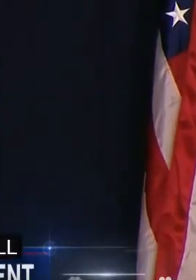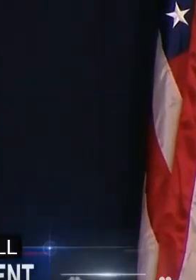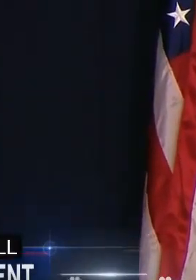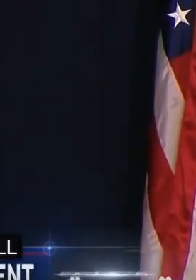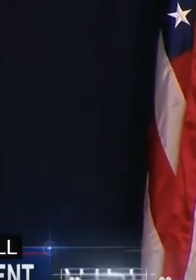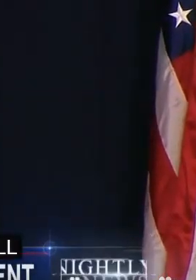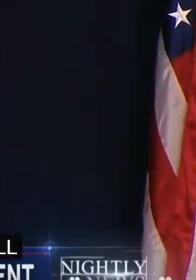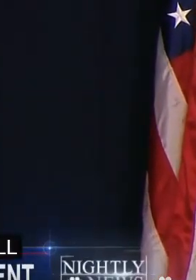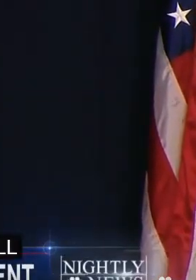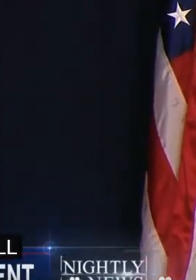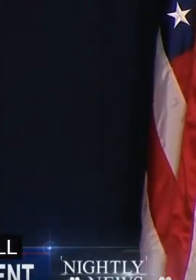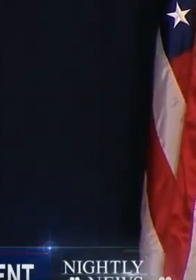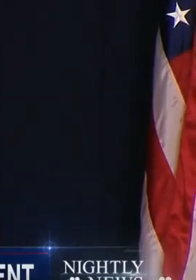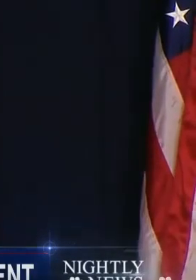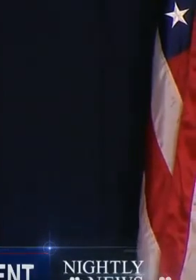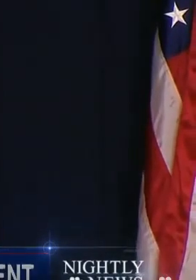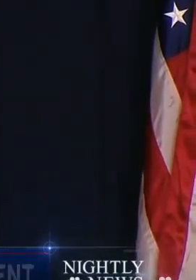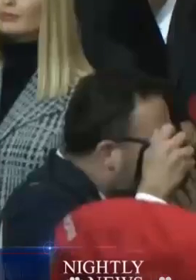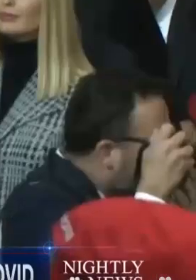virus. They're working hard.